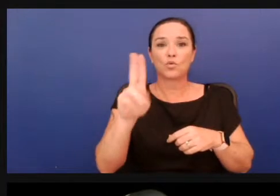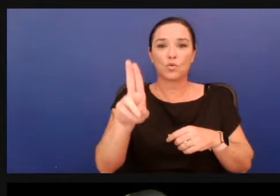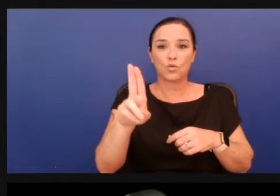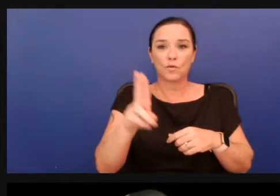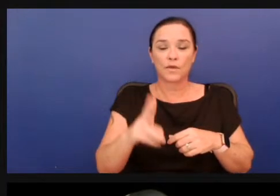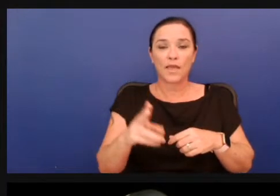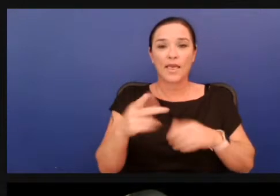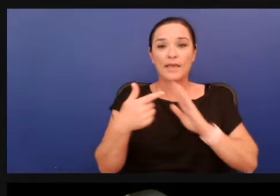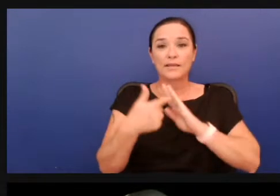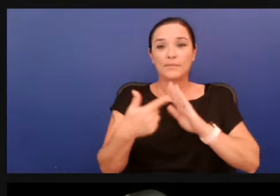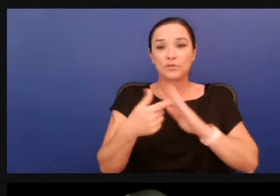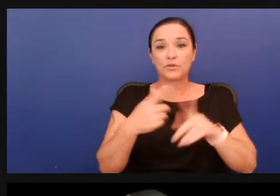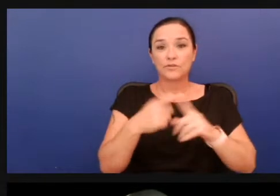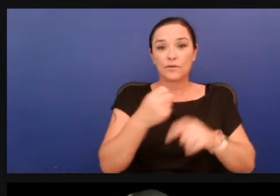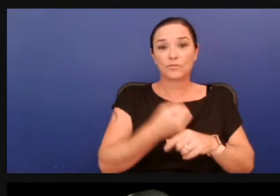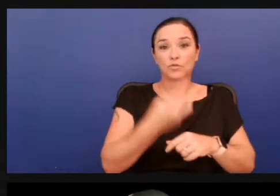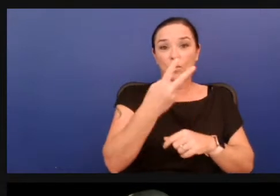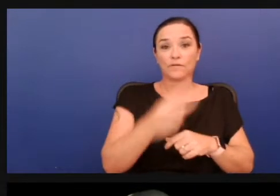demonstration from noon to 3,